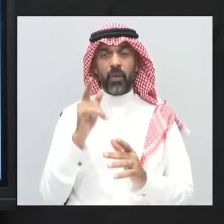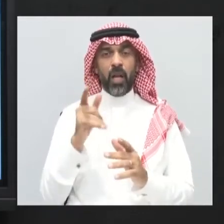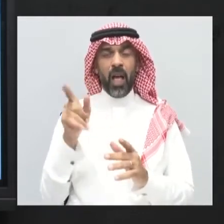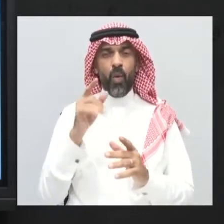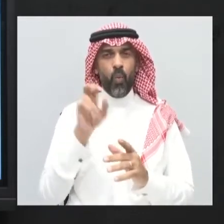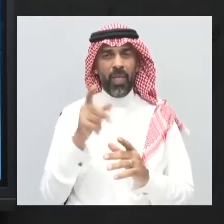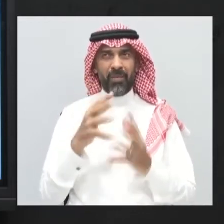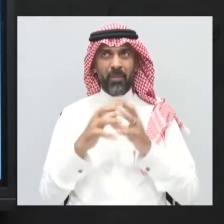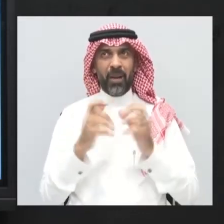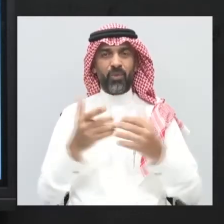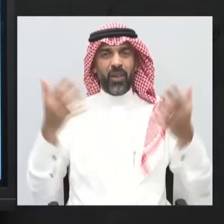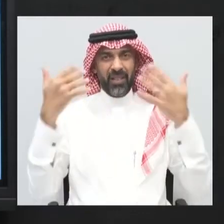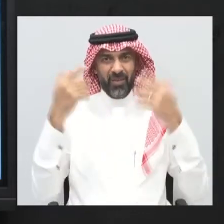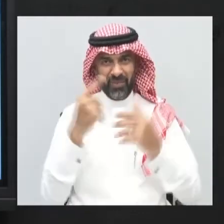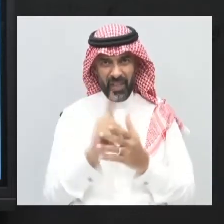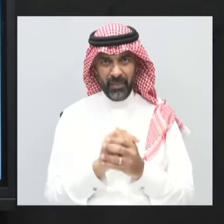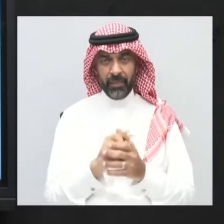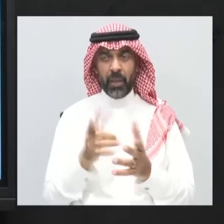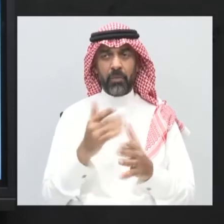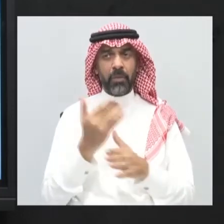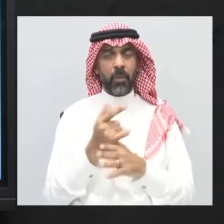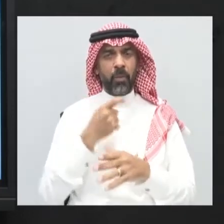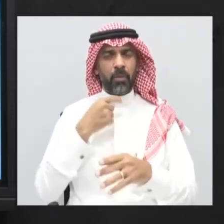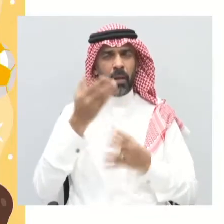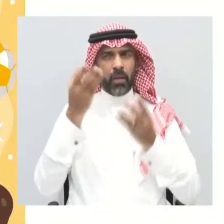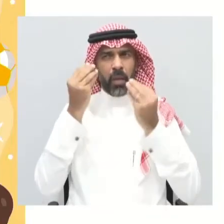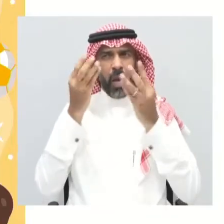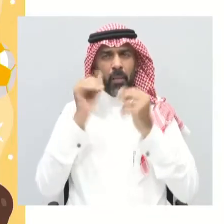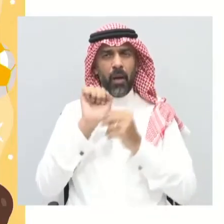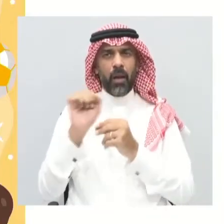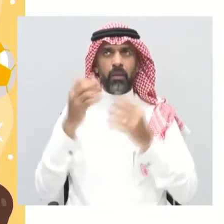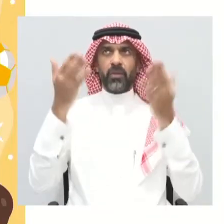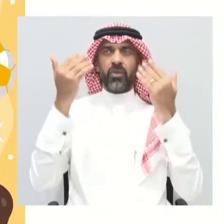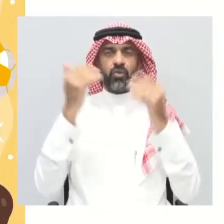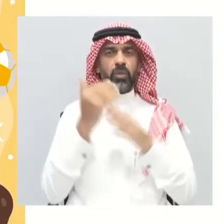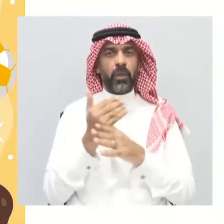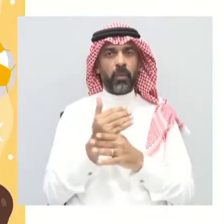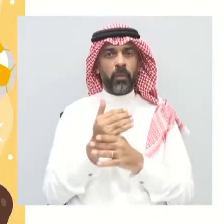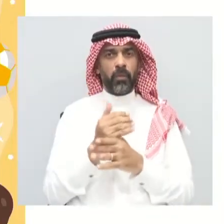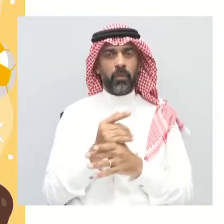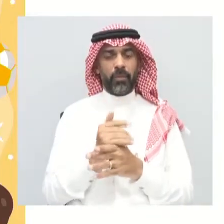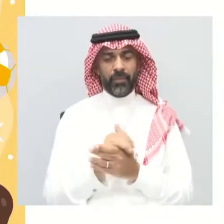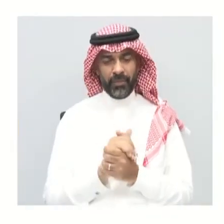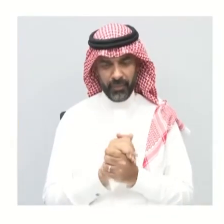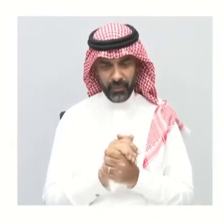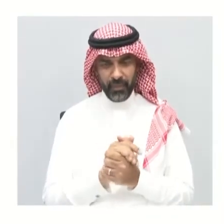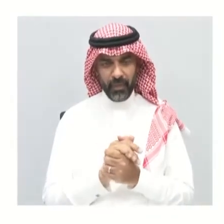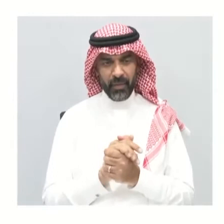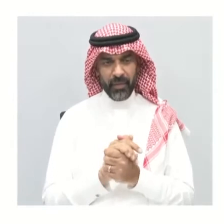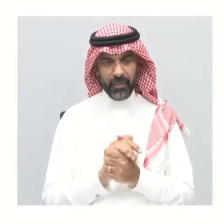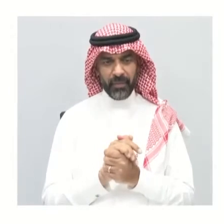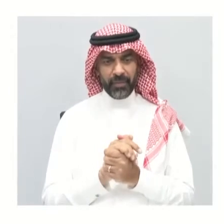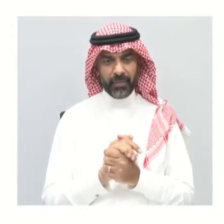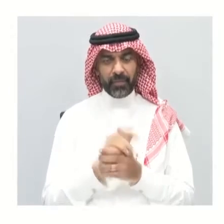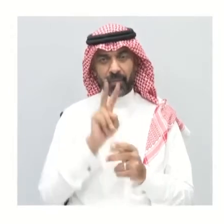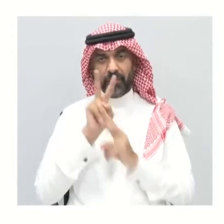know, to learn about? Now, let's read the question one more time. What is the meaning of the word weather?